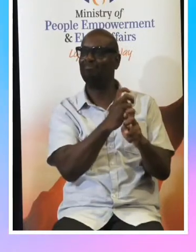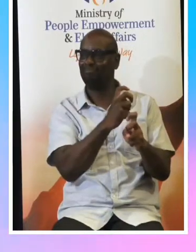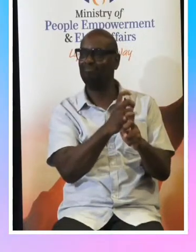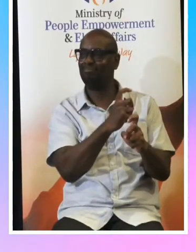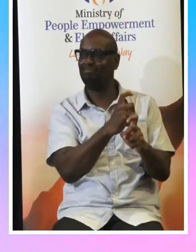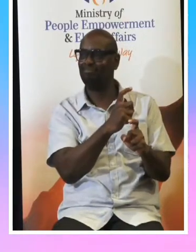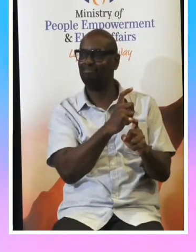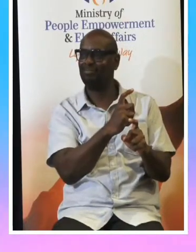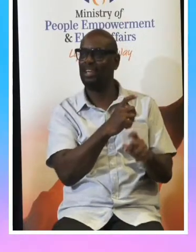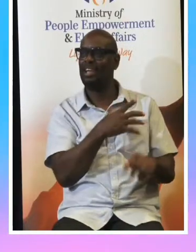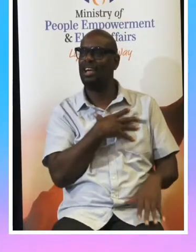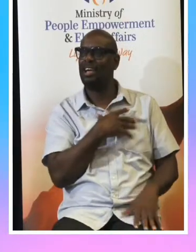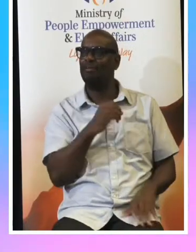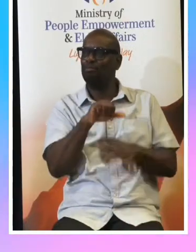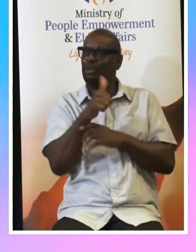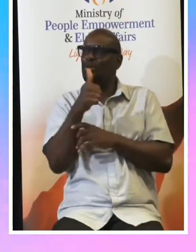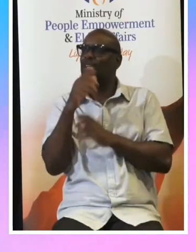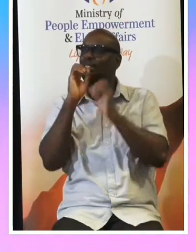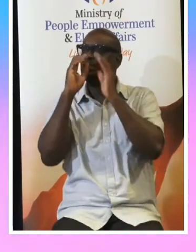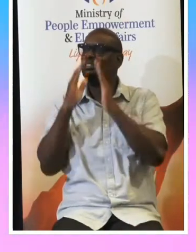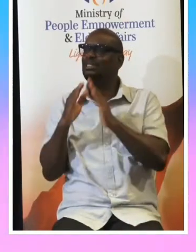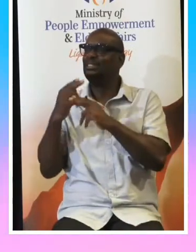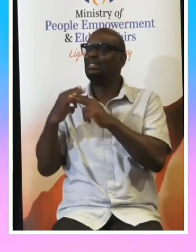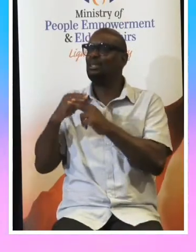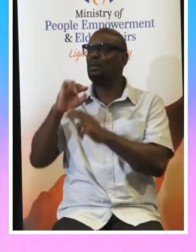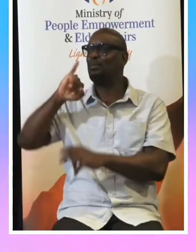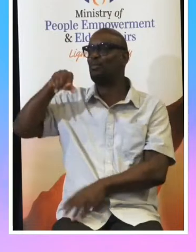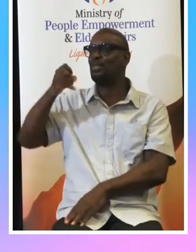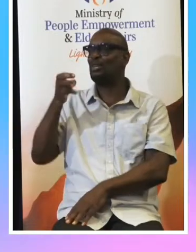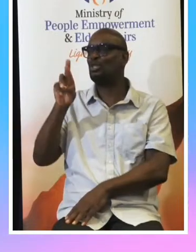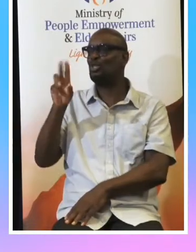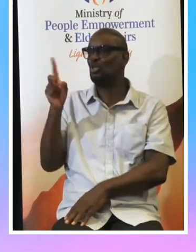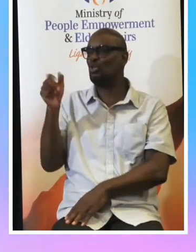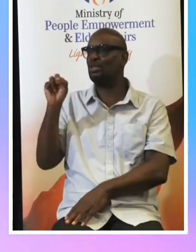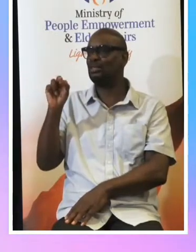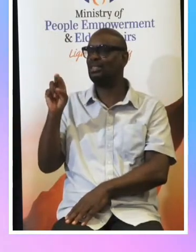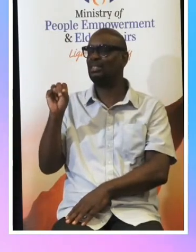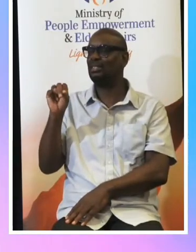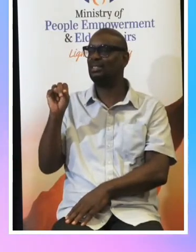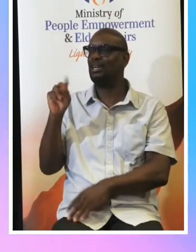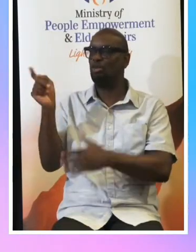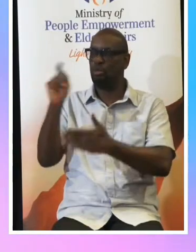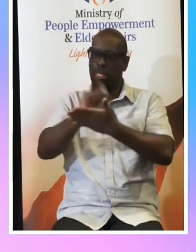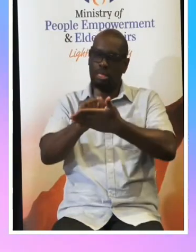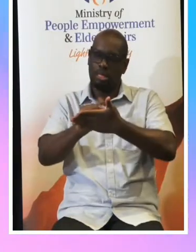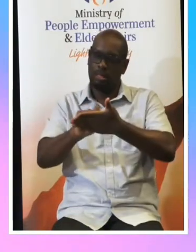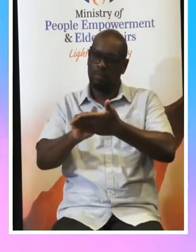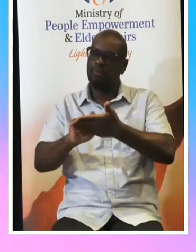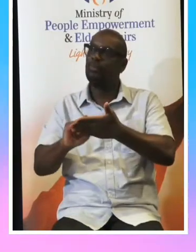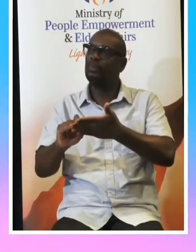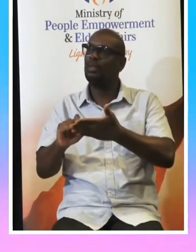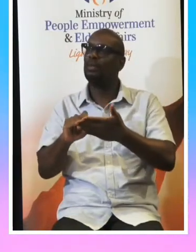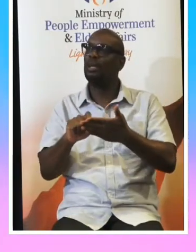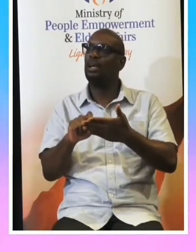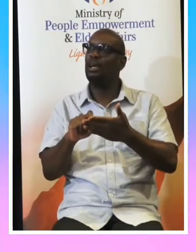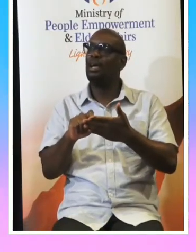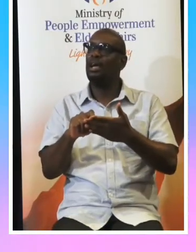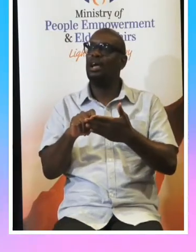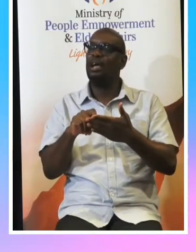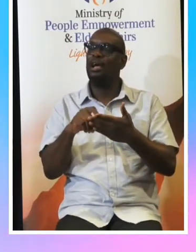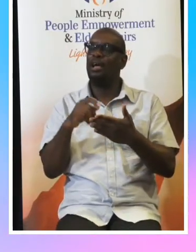and Ms. Jordan, who would copy notes and bring me to her desk and permit me to dictate my